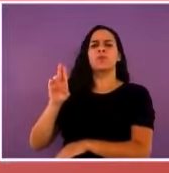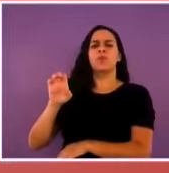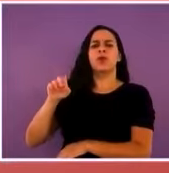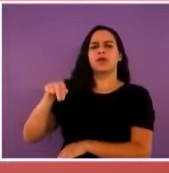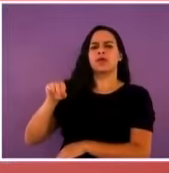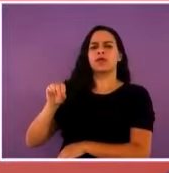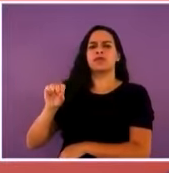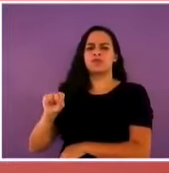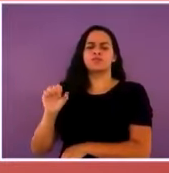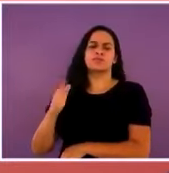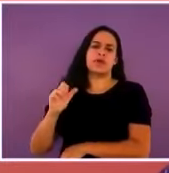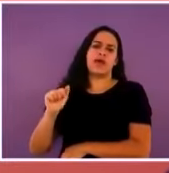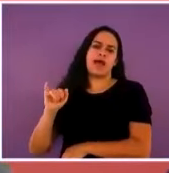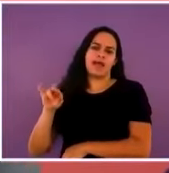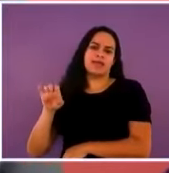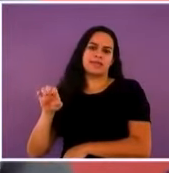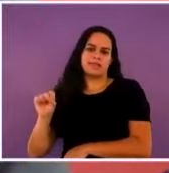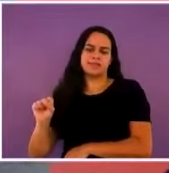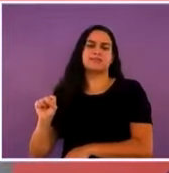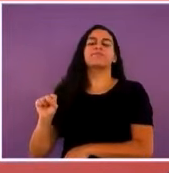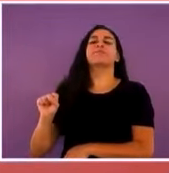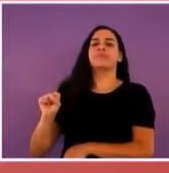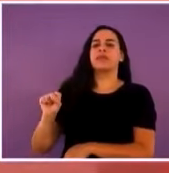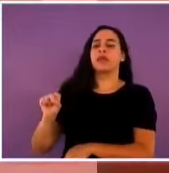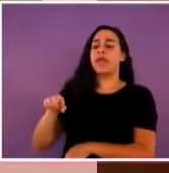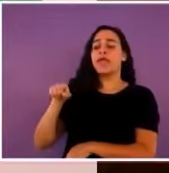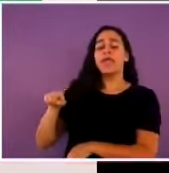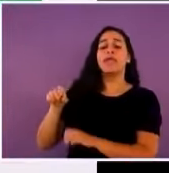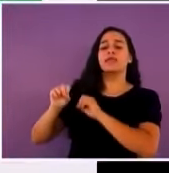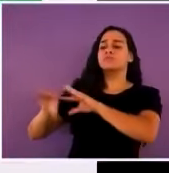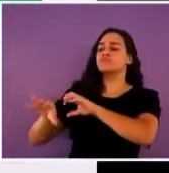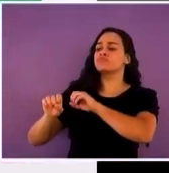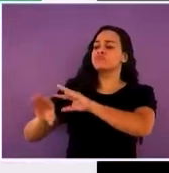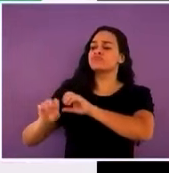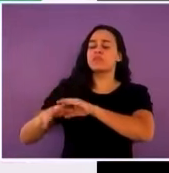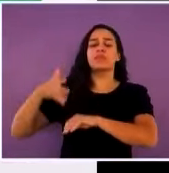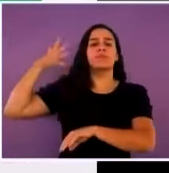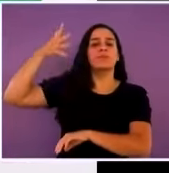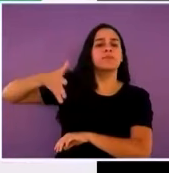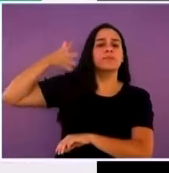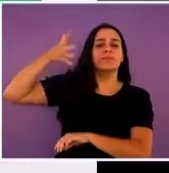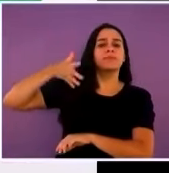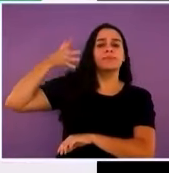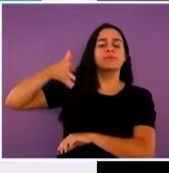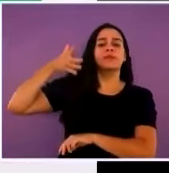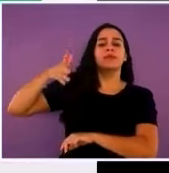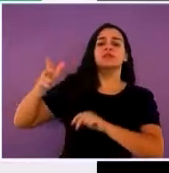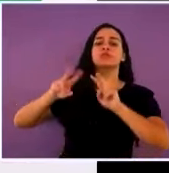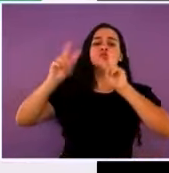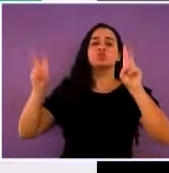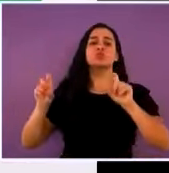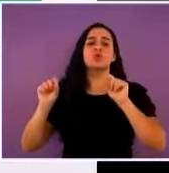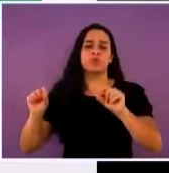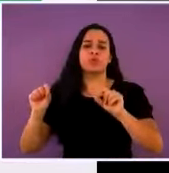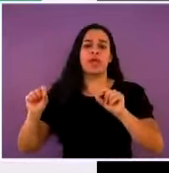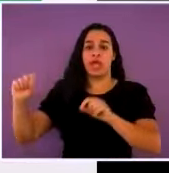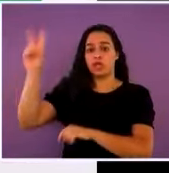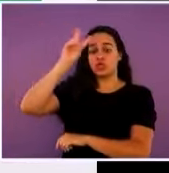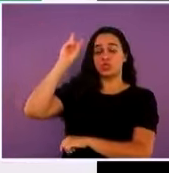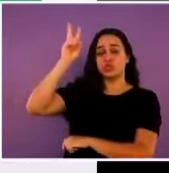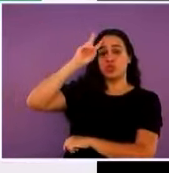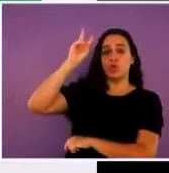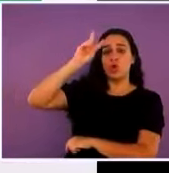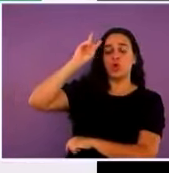of lectures. Bergoglio deu uma série de palestras. On the history of the Jesuits. Na história dos jesuítas. Now